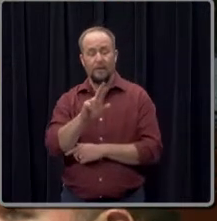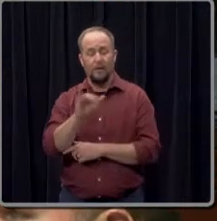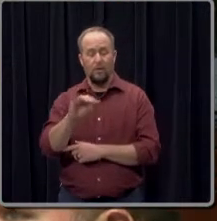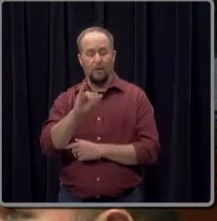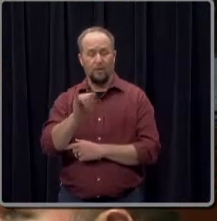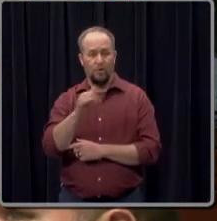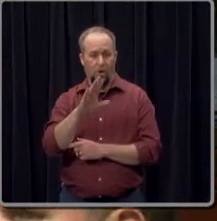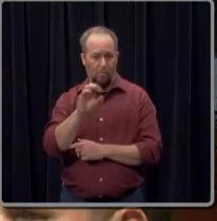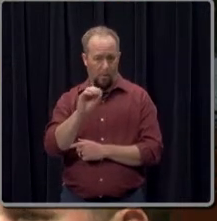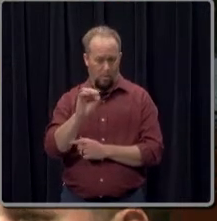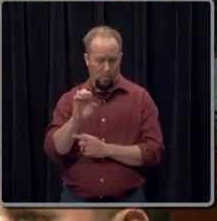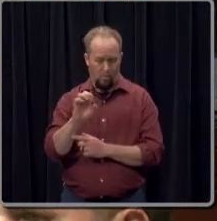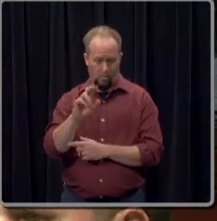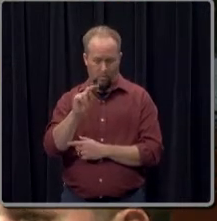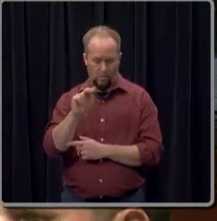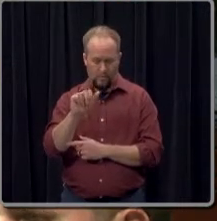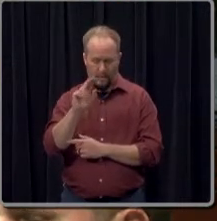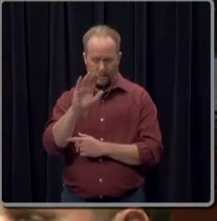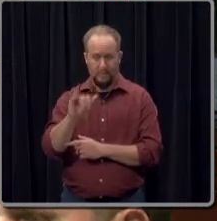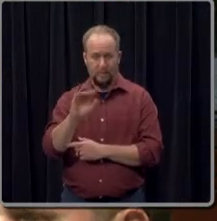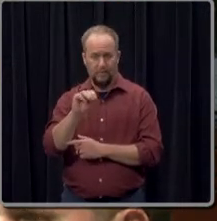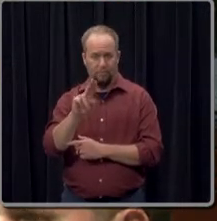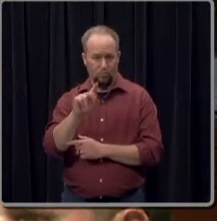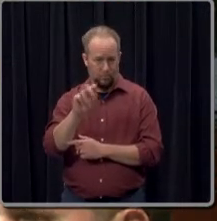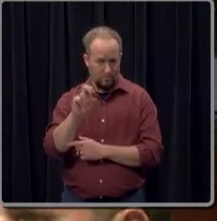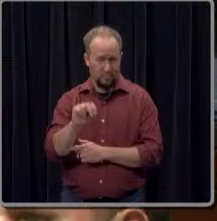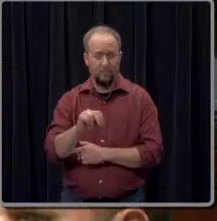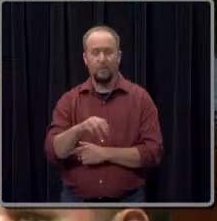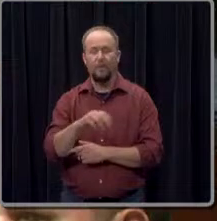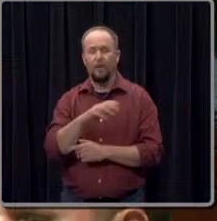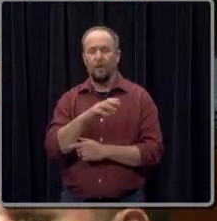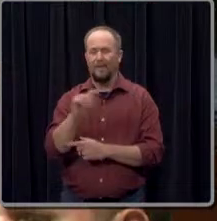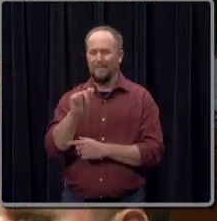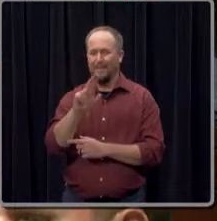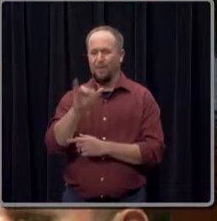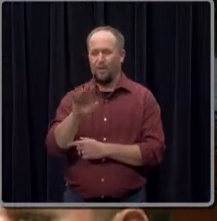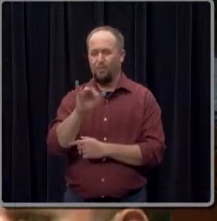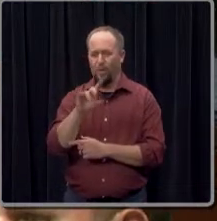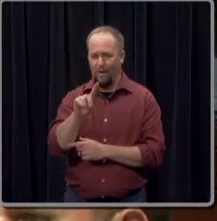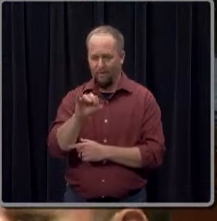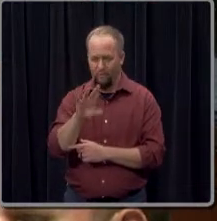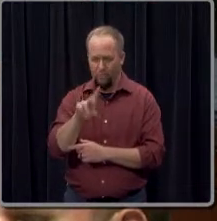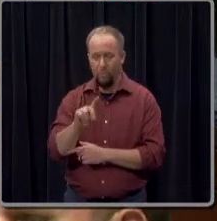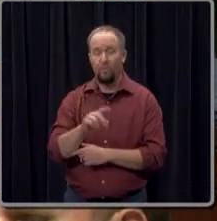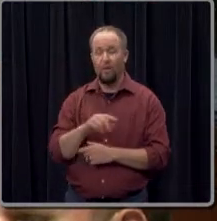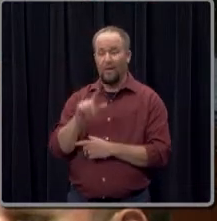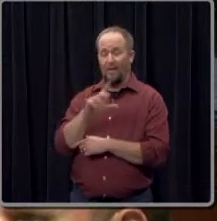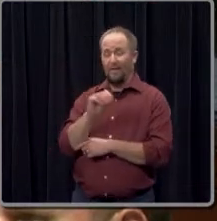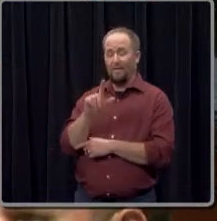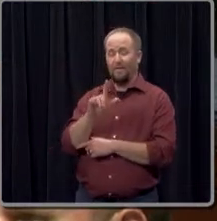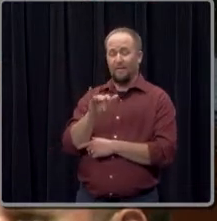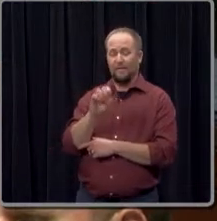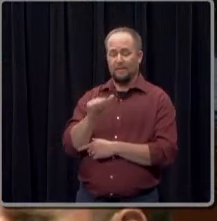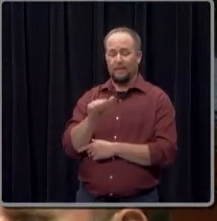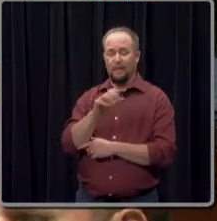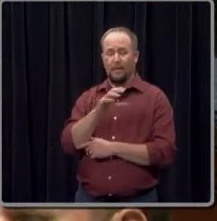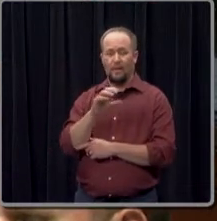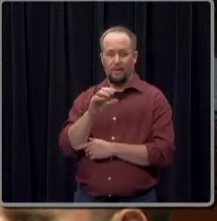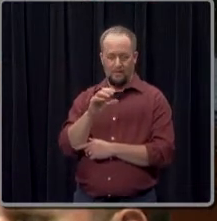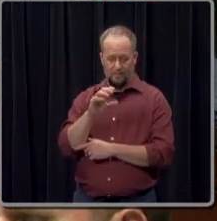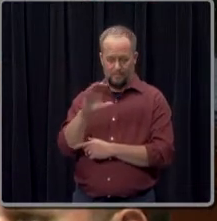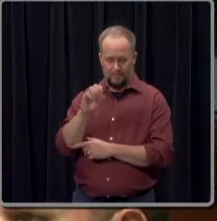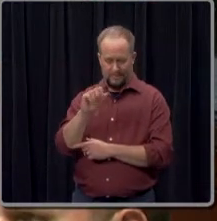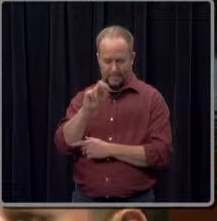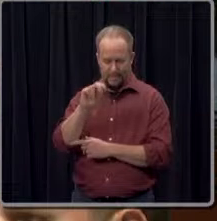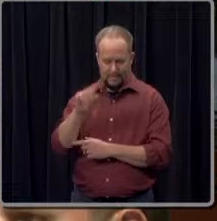Mooten, and Judy Bradford, Sustainers. And Lisa Gable and Sandy Keating, Community Organization Representatives